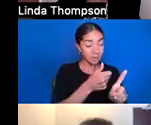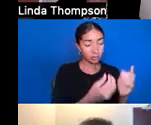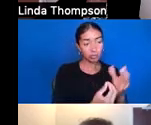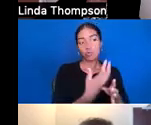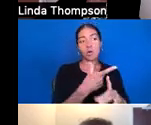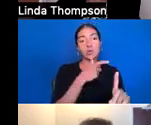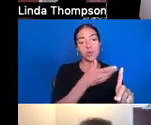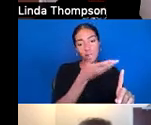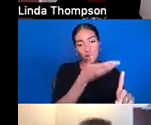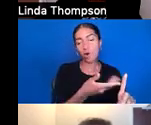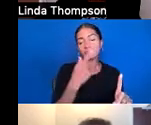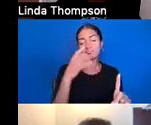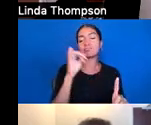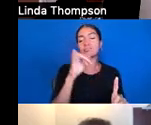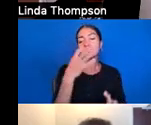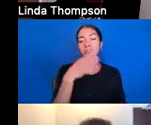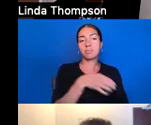is powerful.